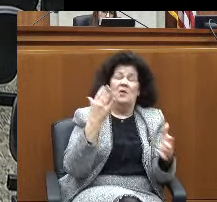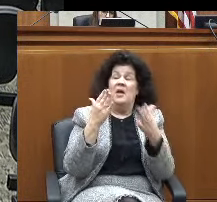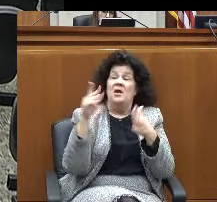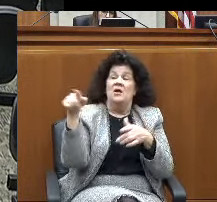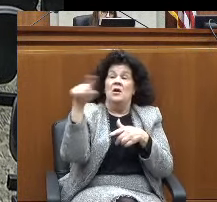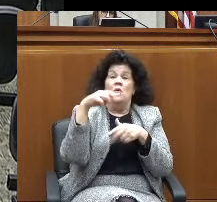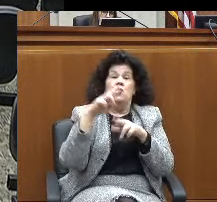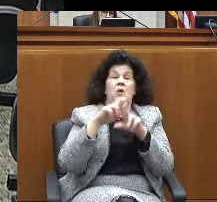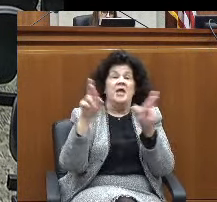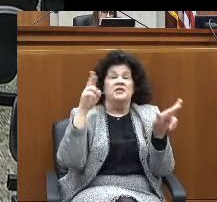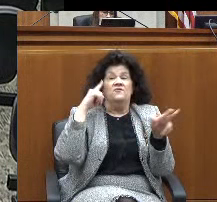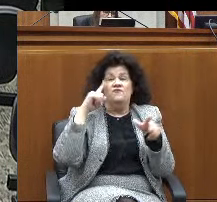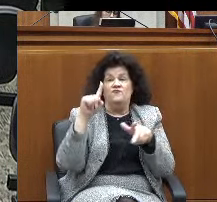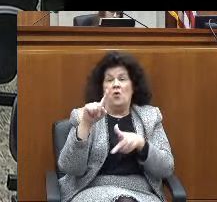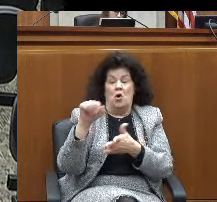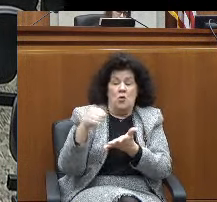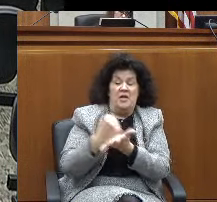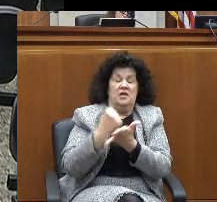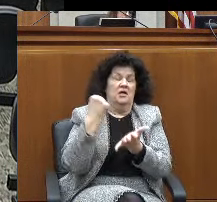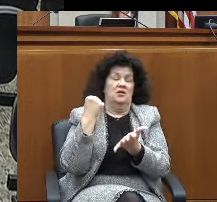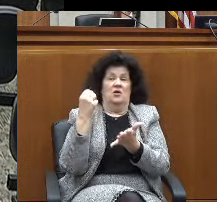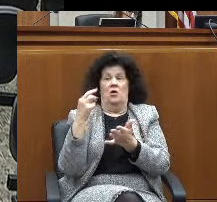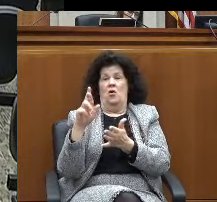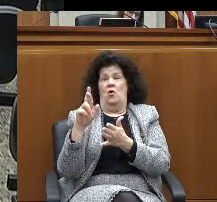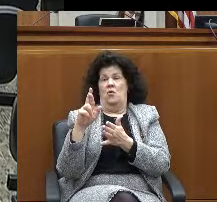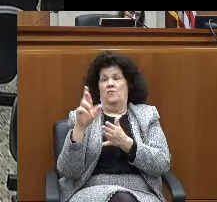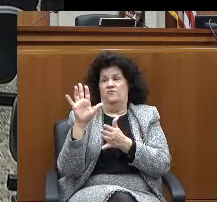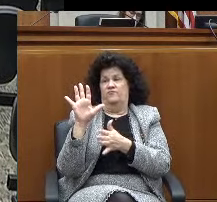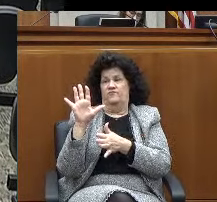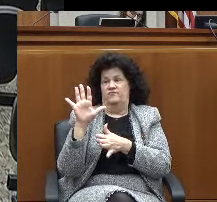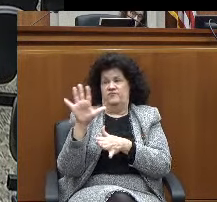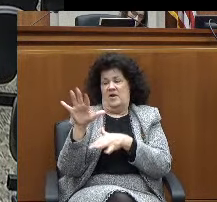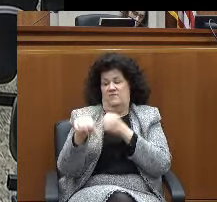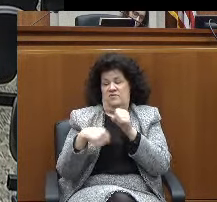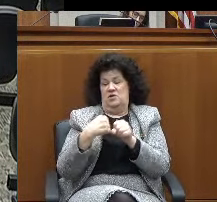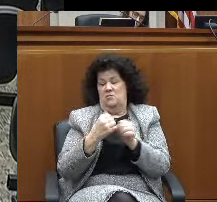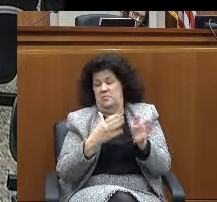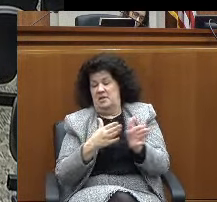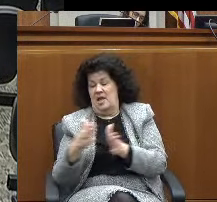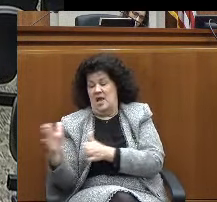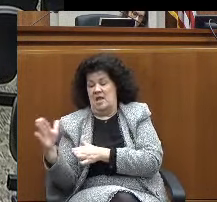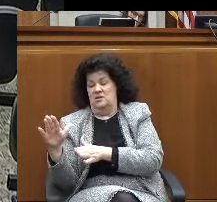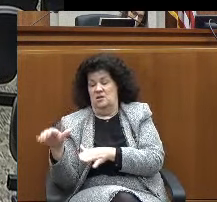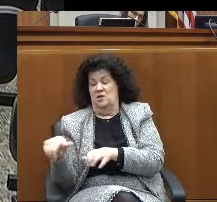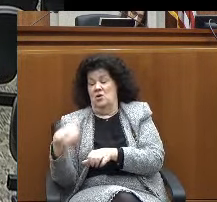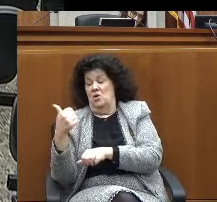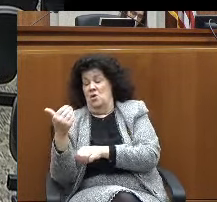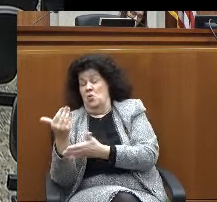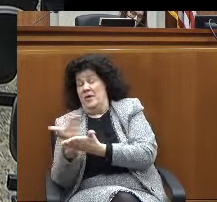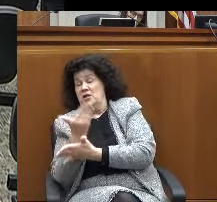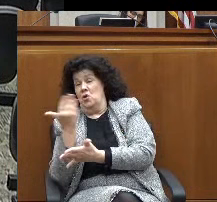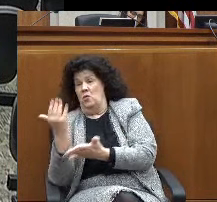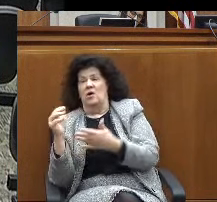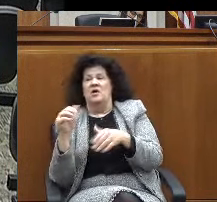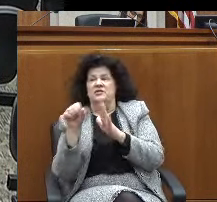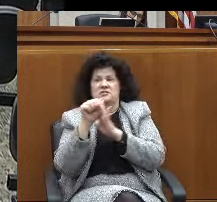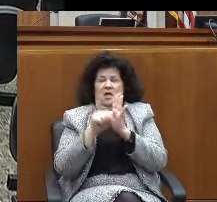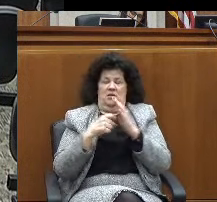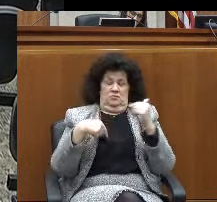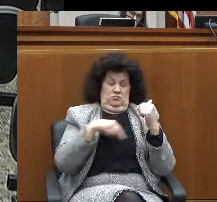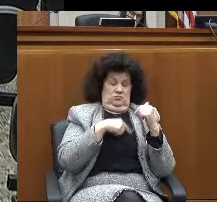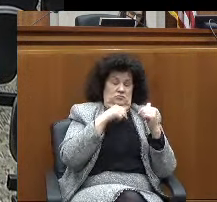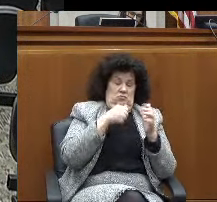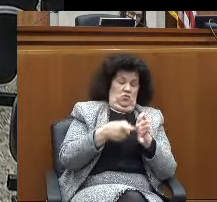process where they're doing a 5-year strategic plan renewal, implement those surveys. We at the state do not require